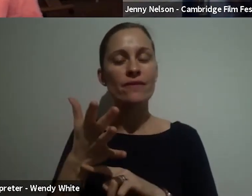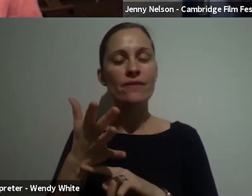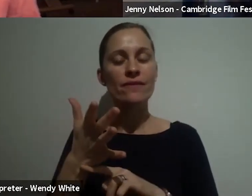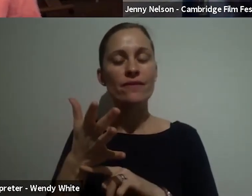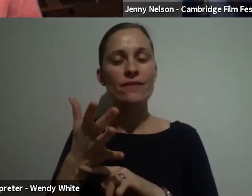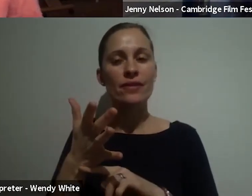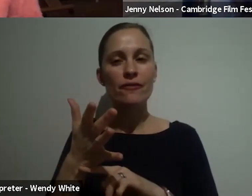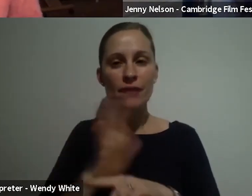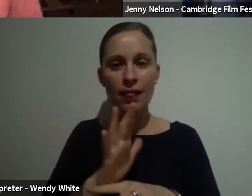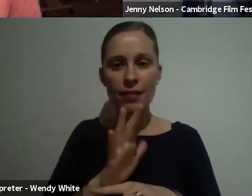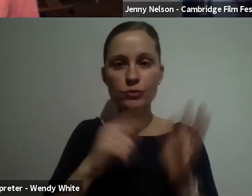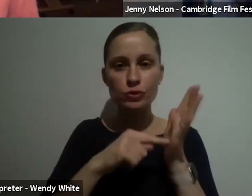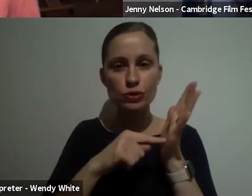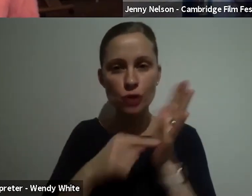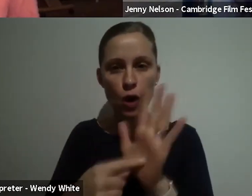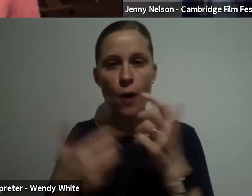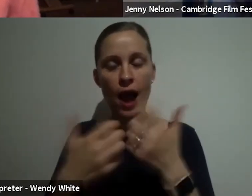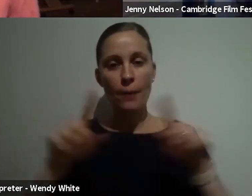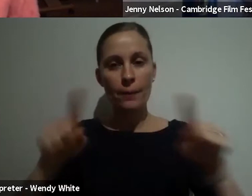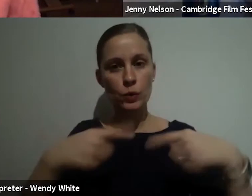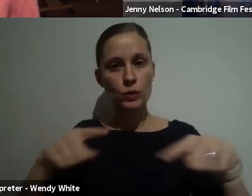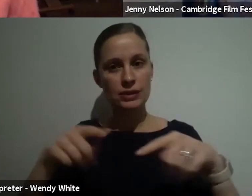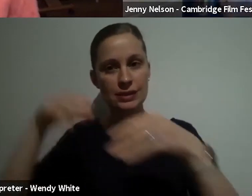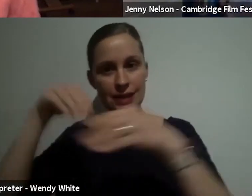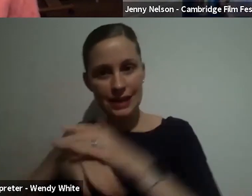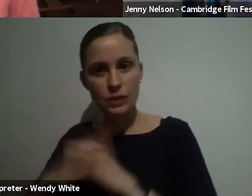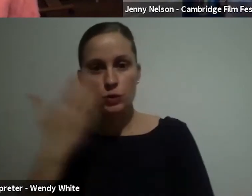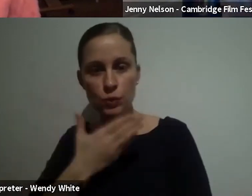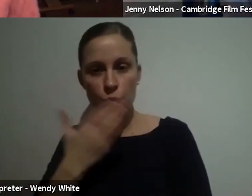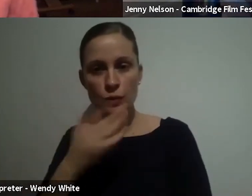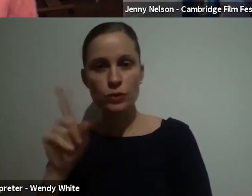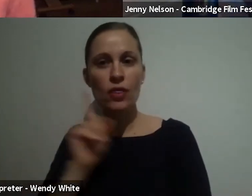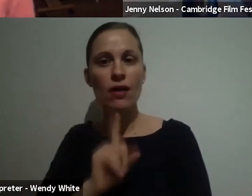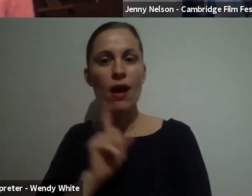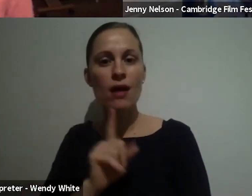at school, you know, the girls have their voices taken away,